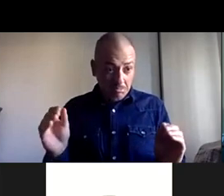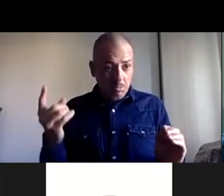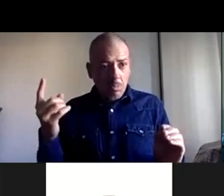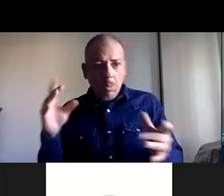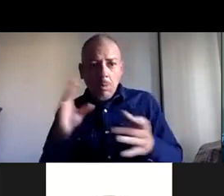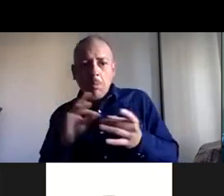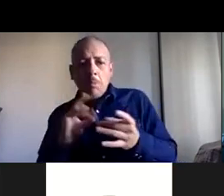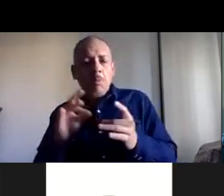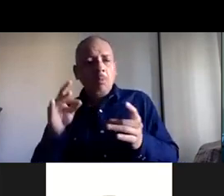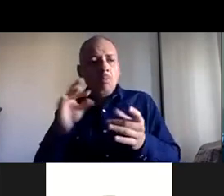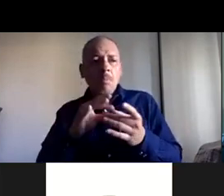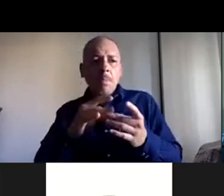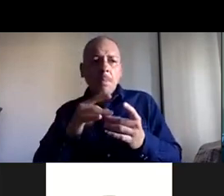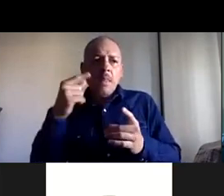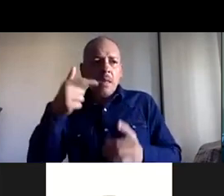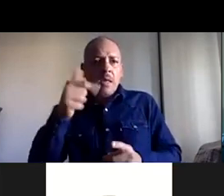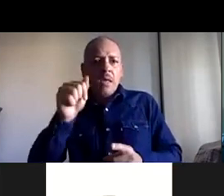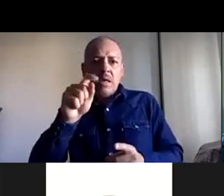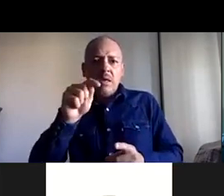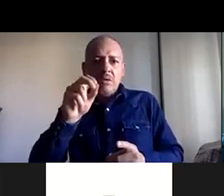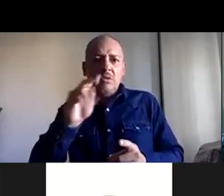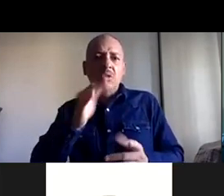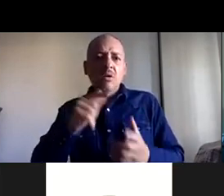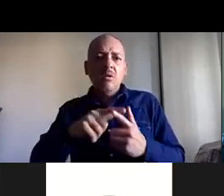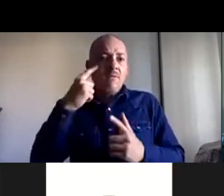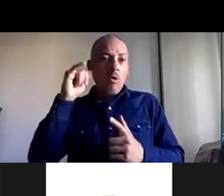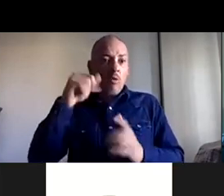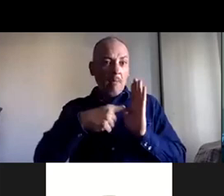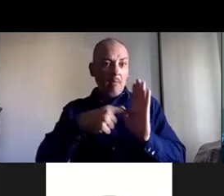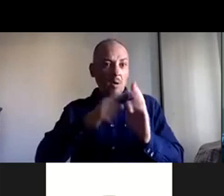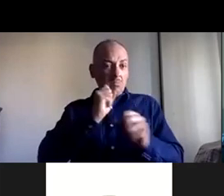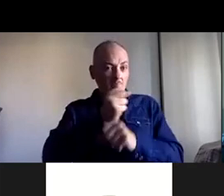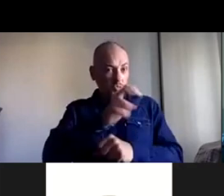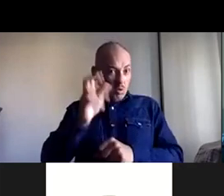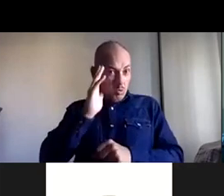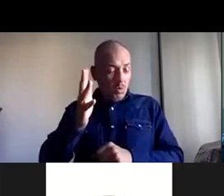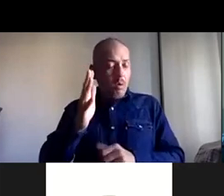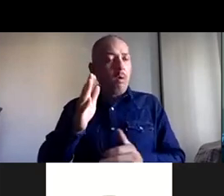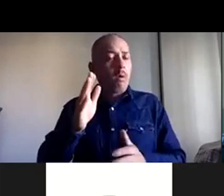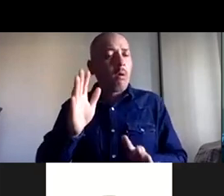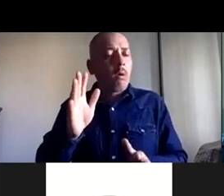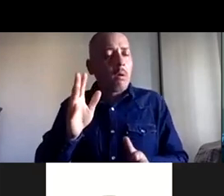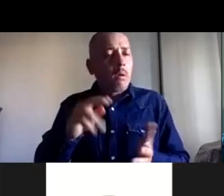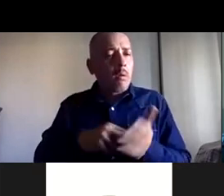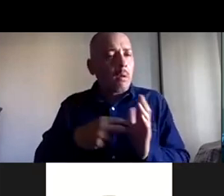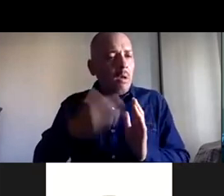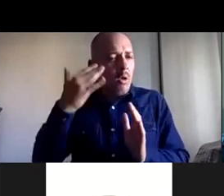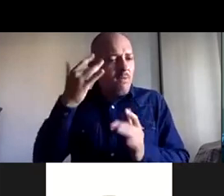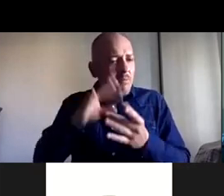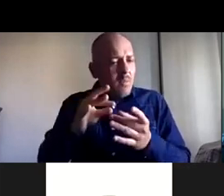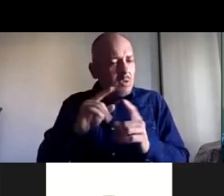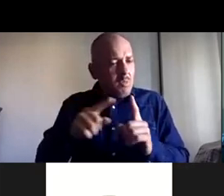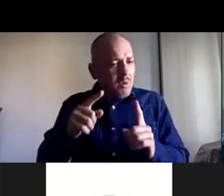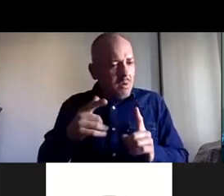For these models, does it transfer over? So like, I don't know if this was mentioned, but I